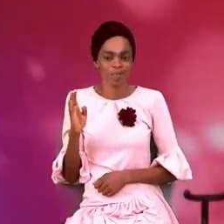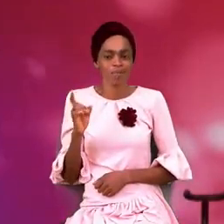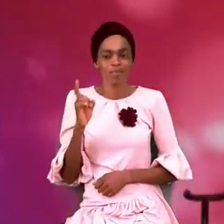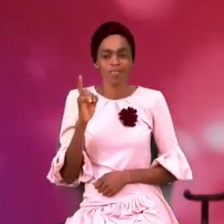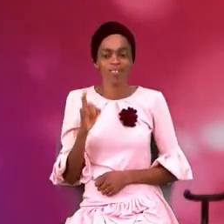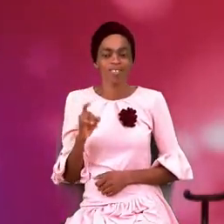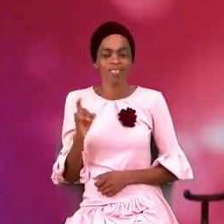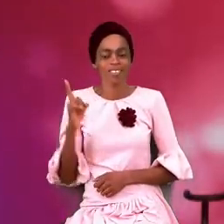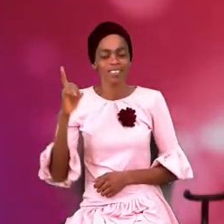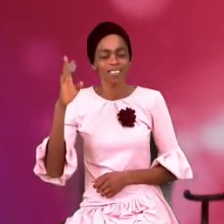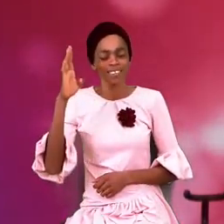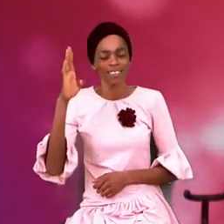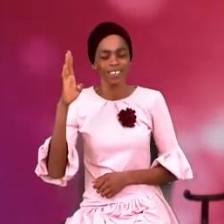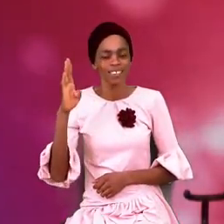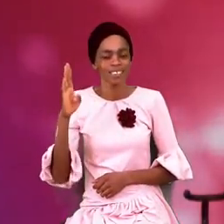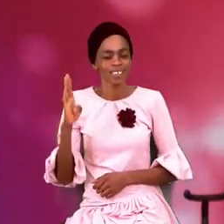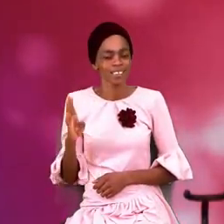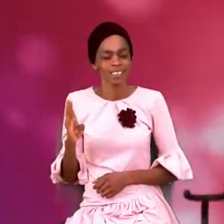Amen, amen.